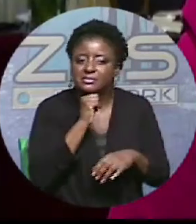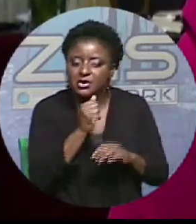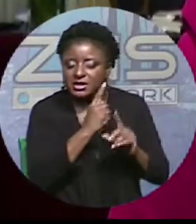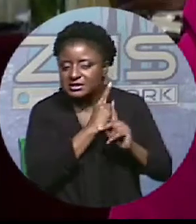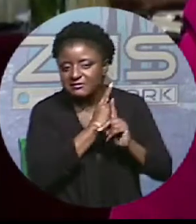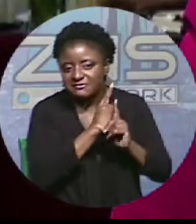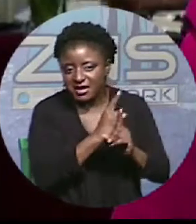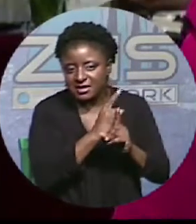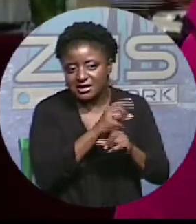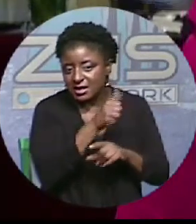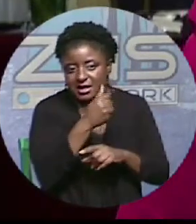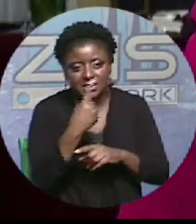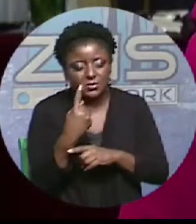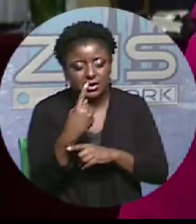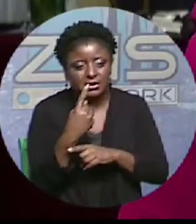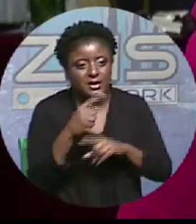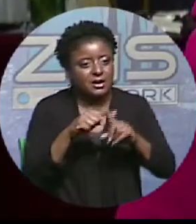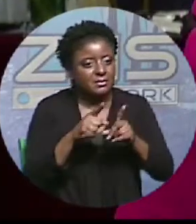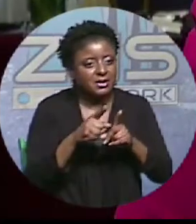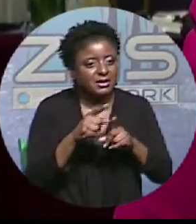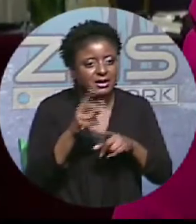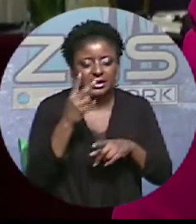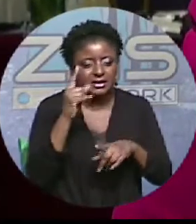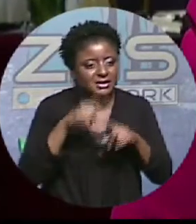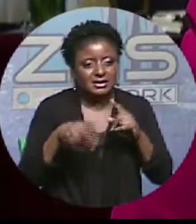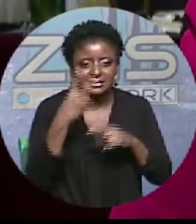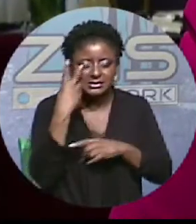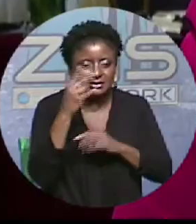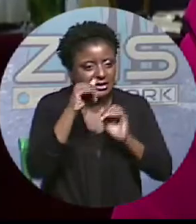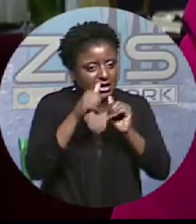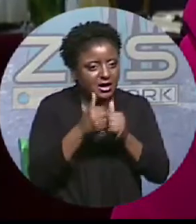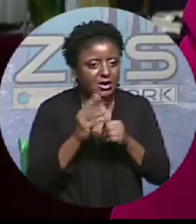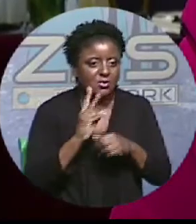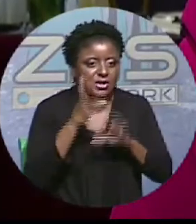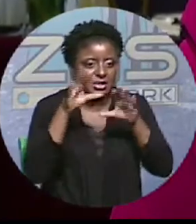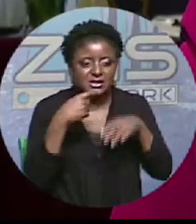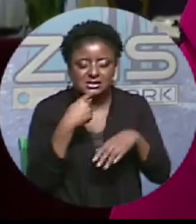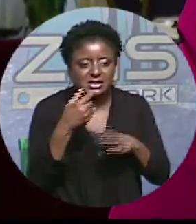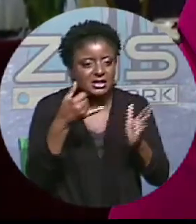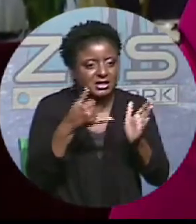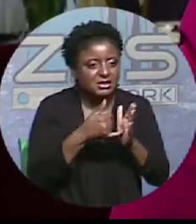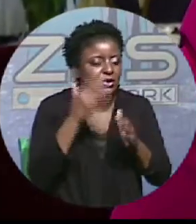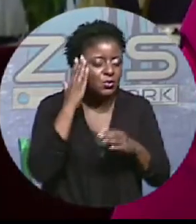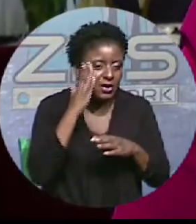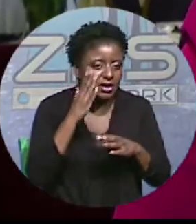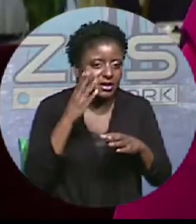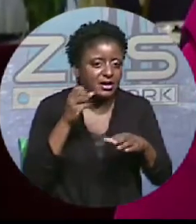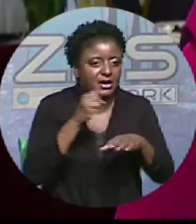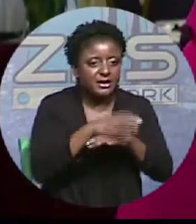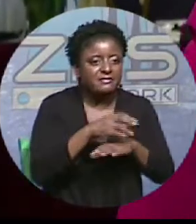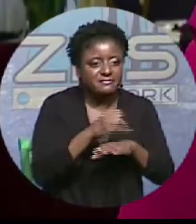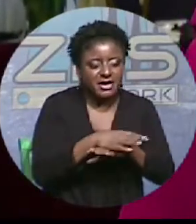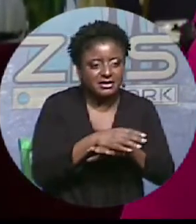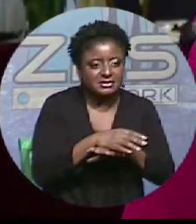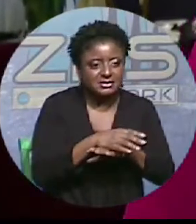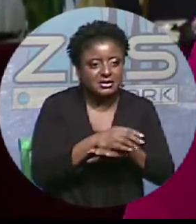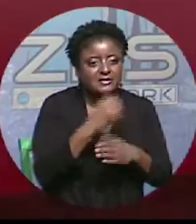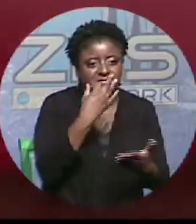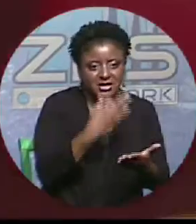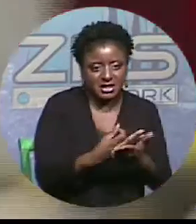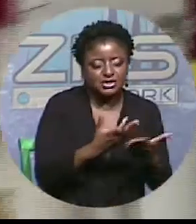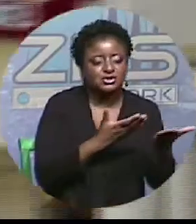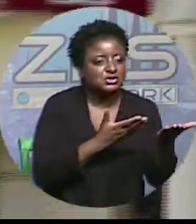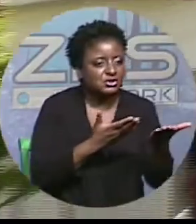I fail to see how we could say that it will affect the sector unless we know that there was some breach of